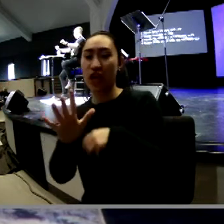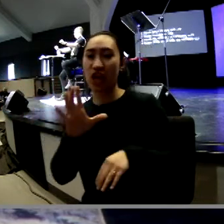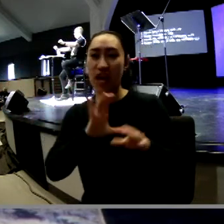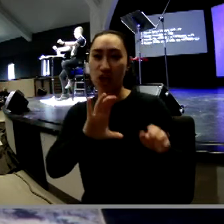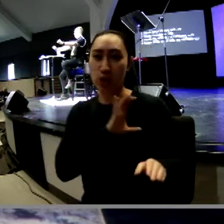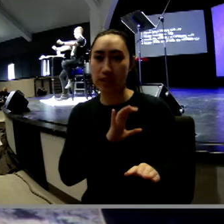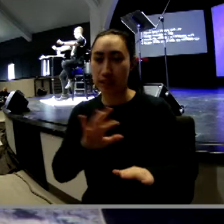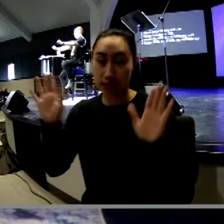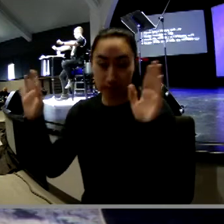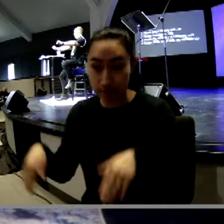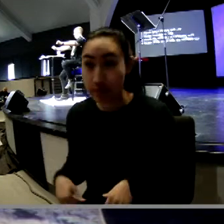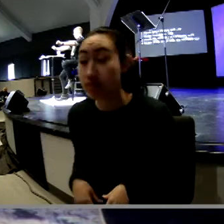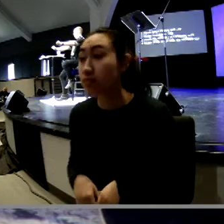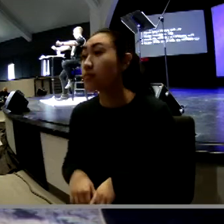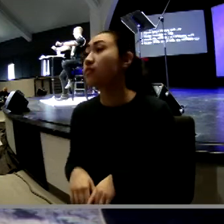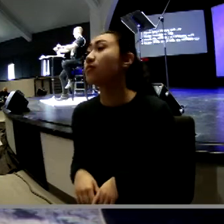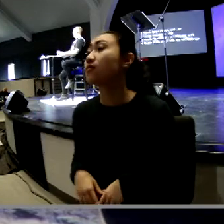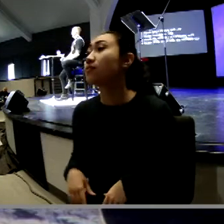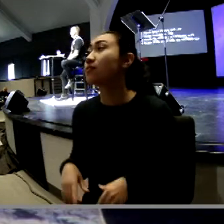At CrossFit, Jonathan.